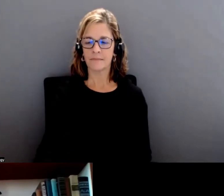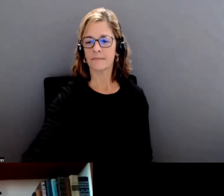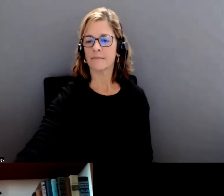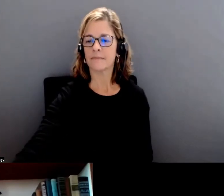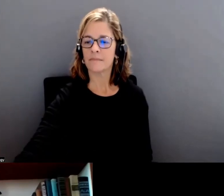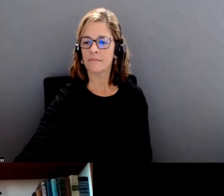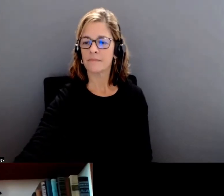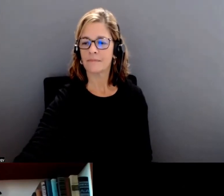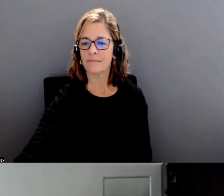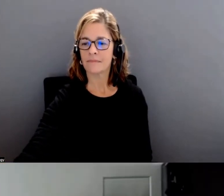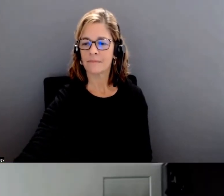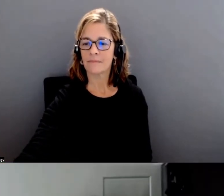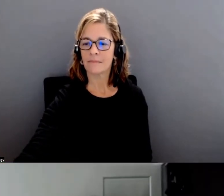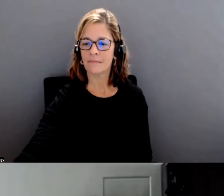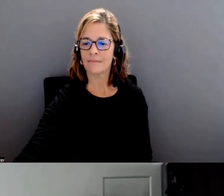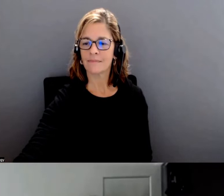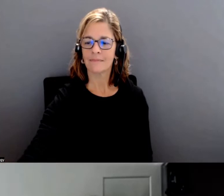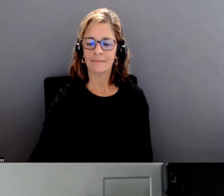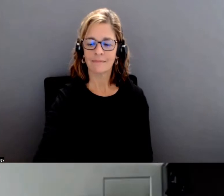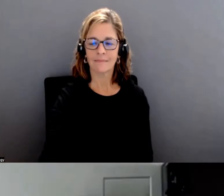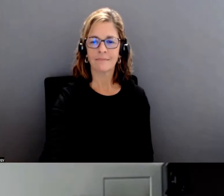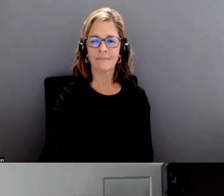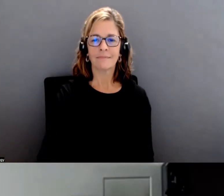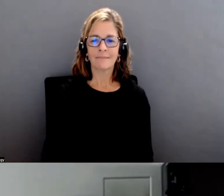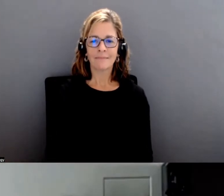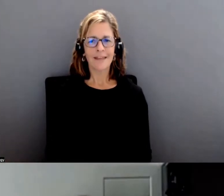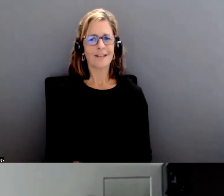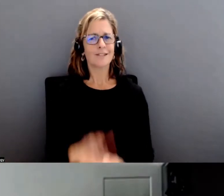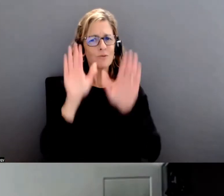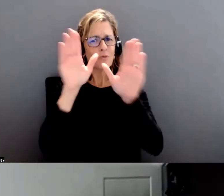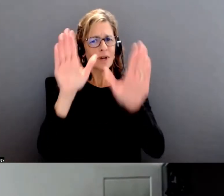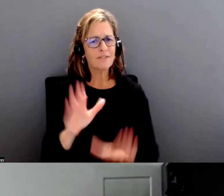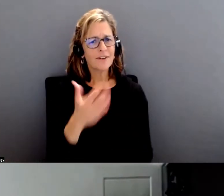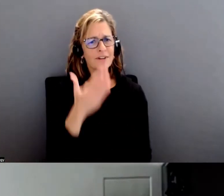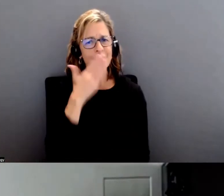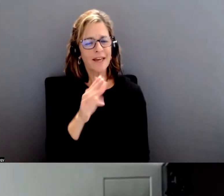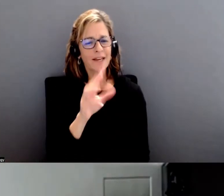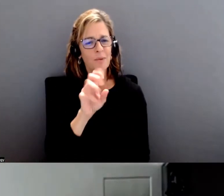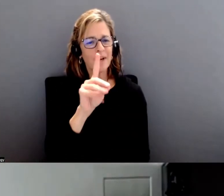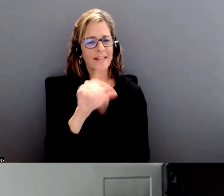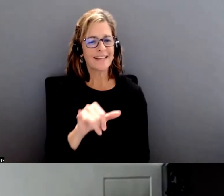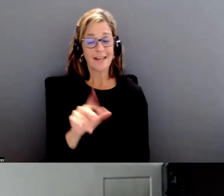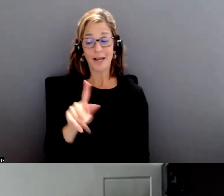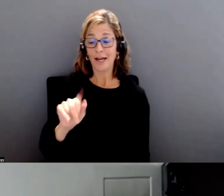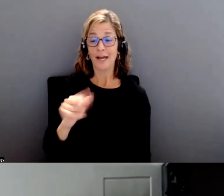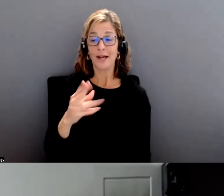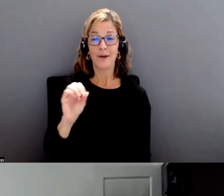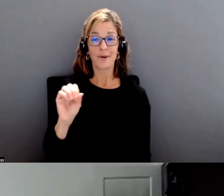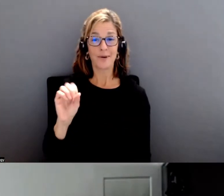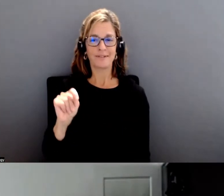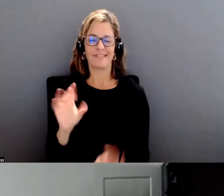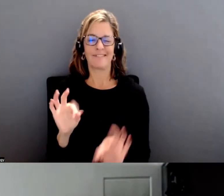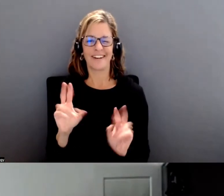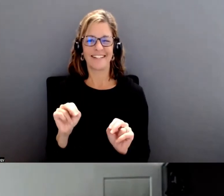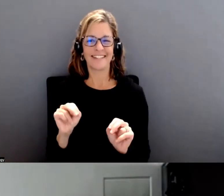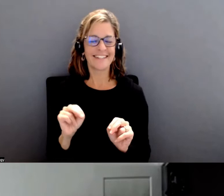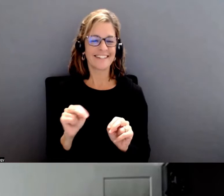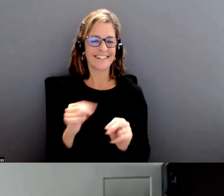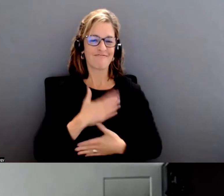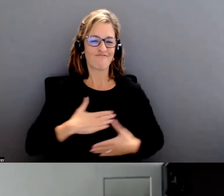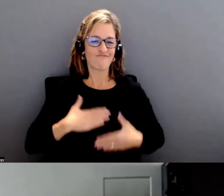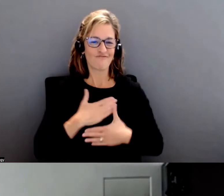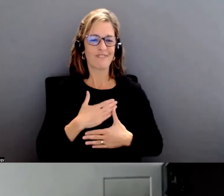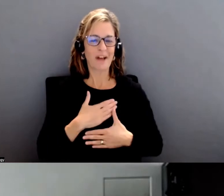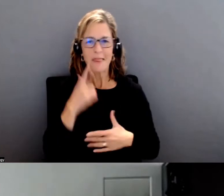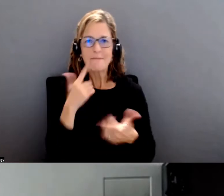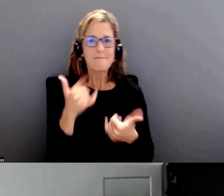That's brilliant. Thank you, Wendy. That's great. It was your Kahoot was really fun. I think everybody who participated probably